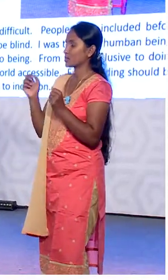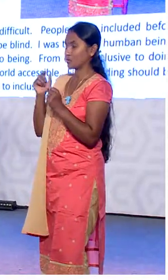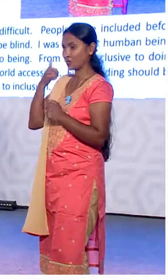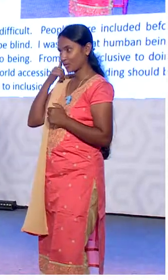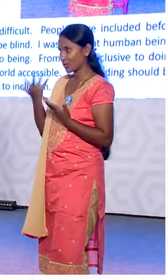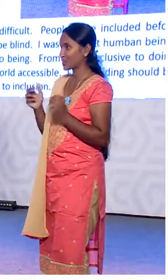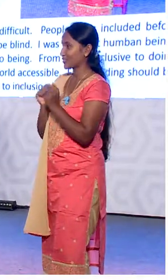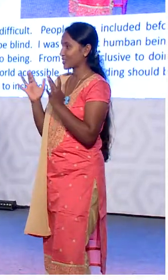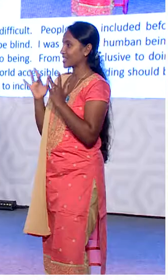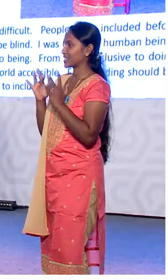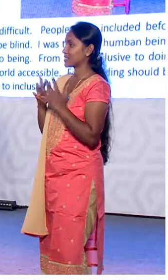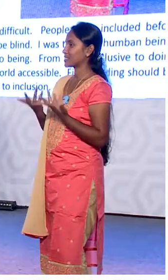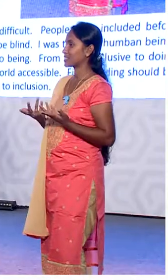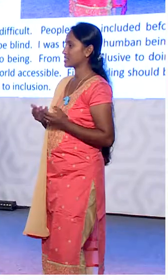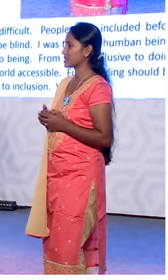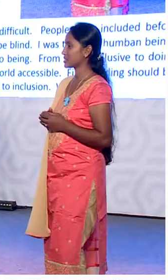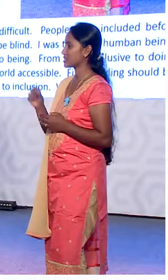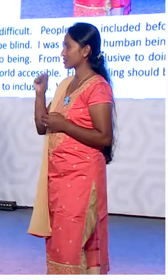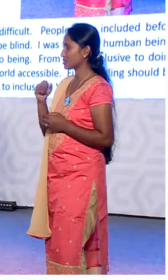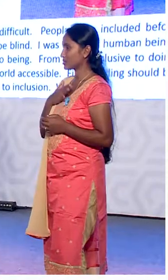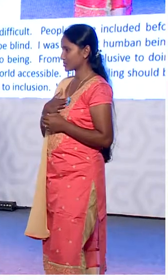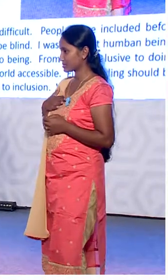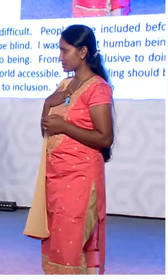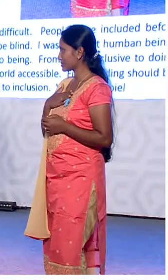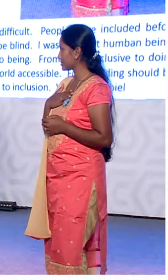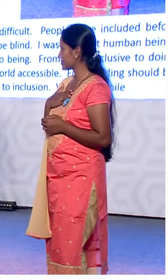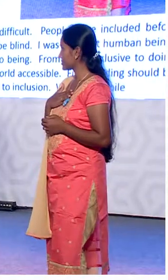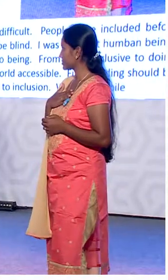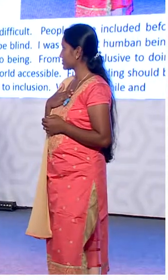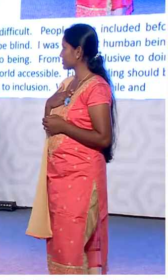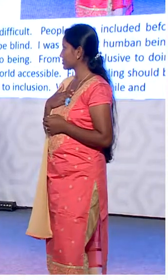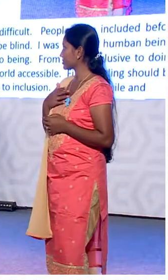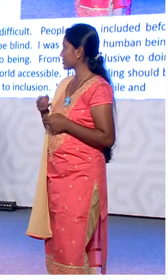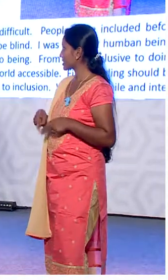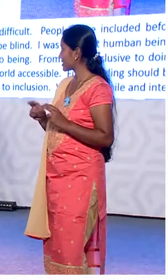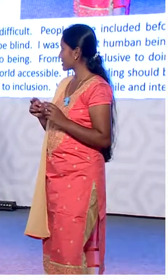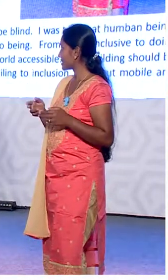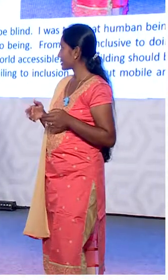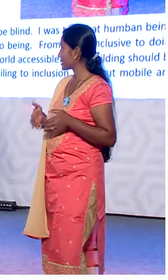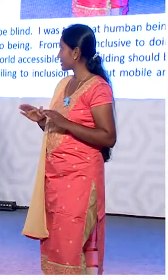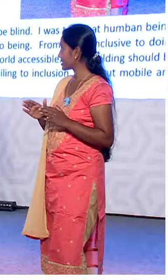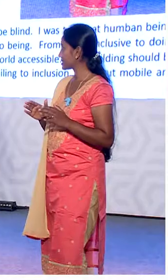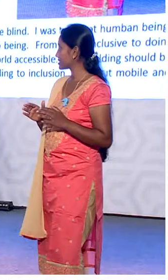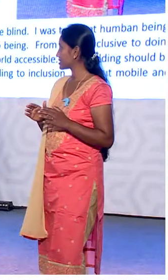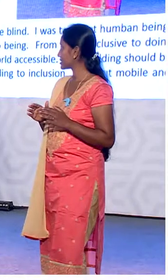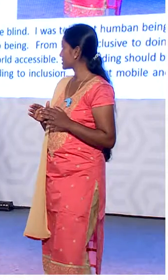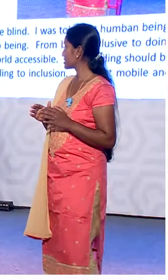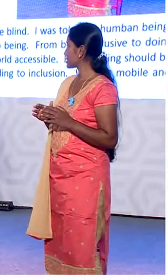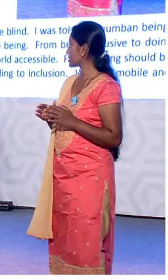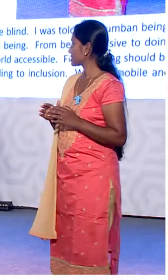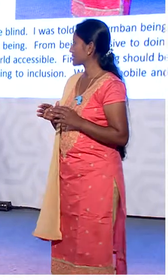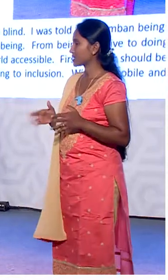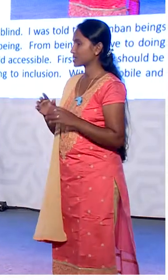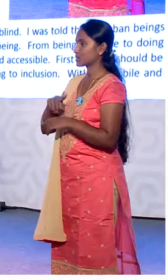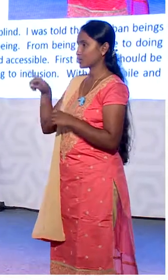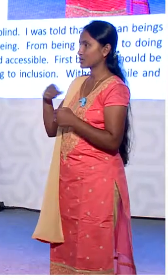without internet. So please, let's remove barrier and let's